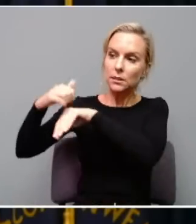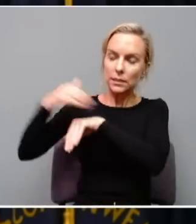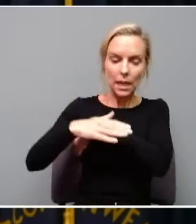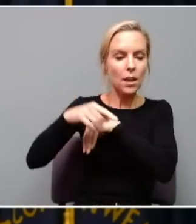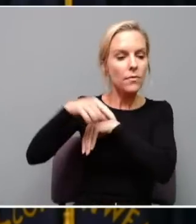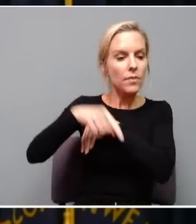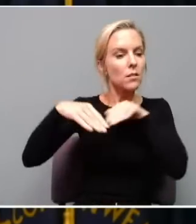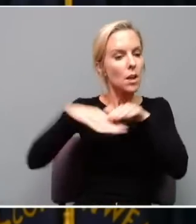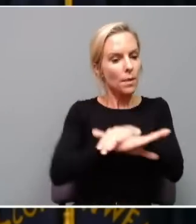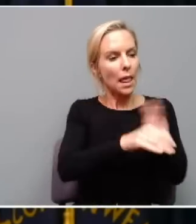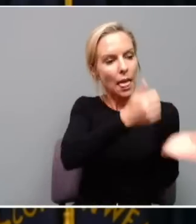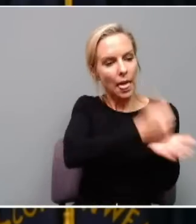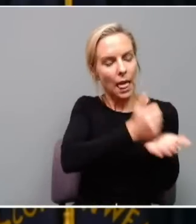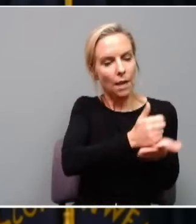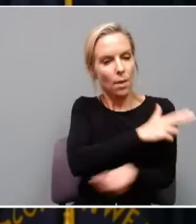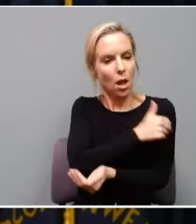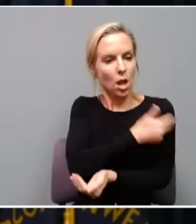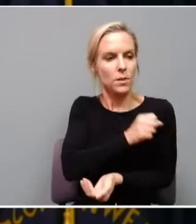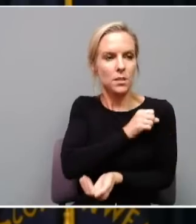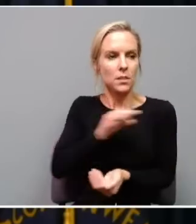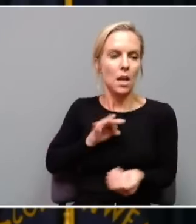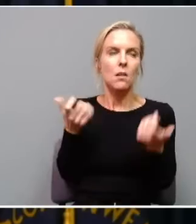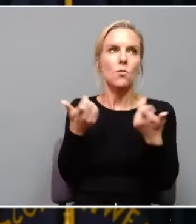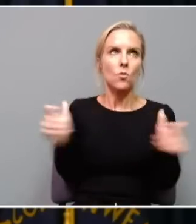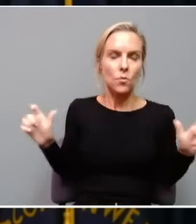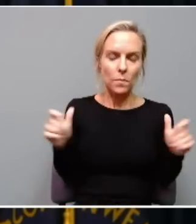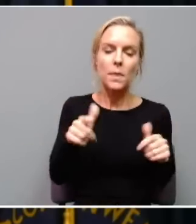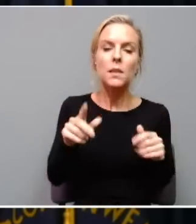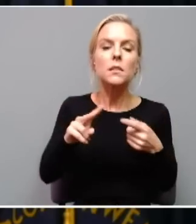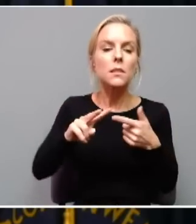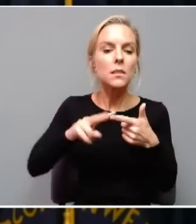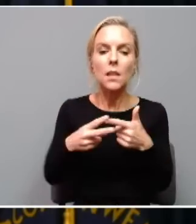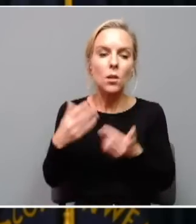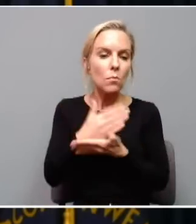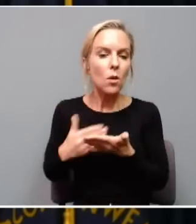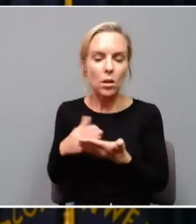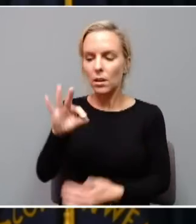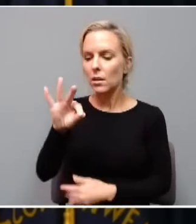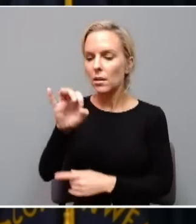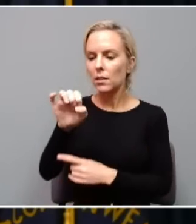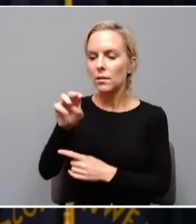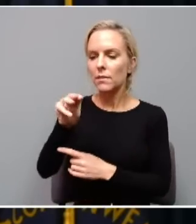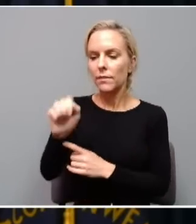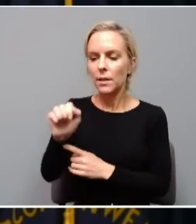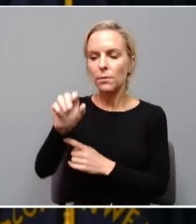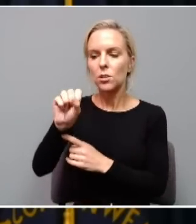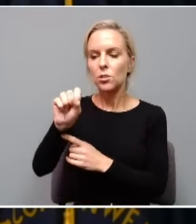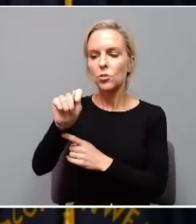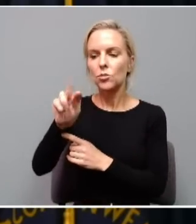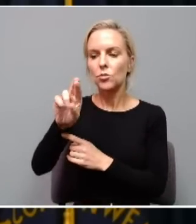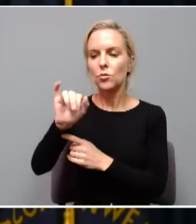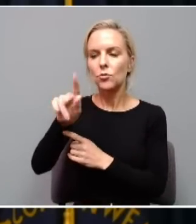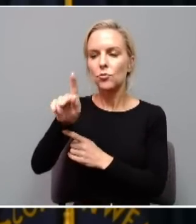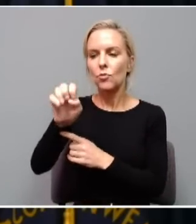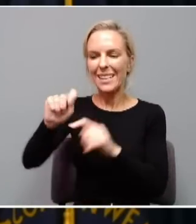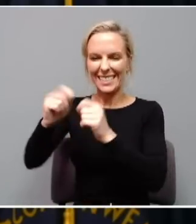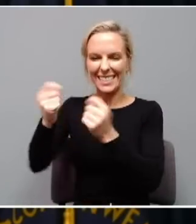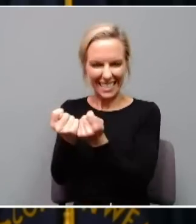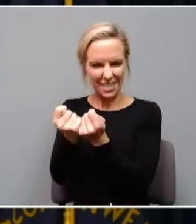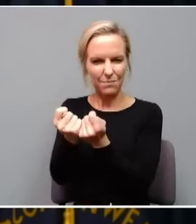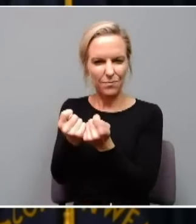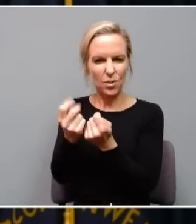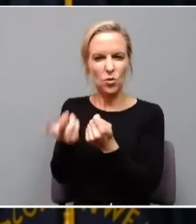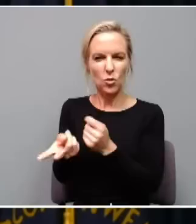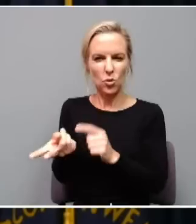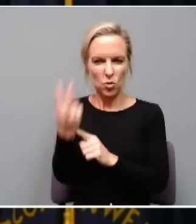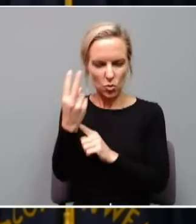significantly. Second piece has been the FEMA strike teams. They come in 2 forms, right? The EMS strike